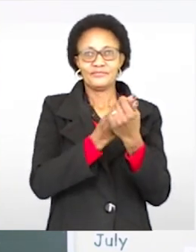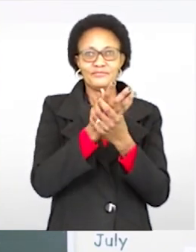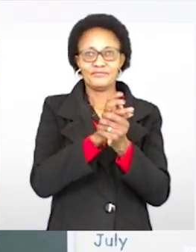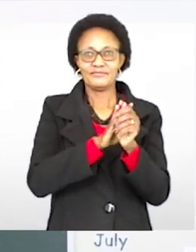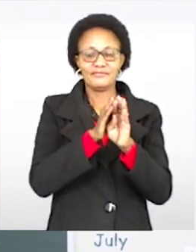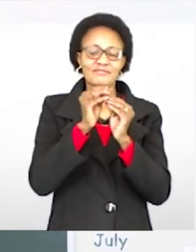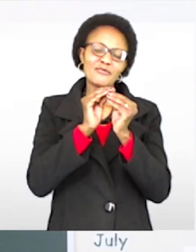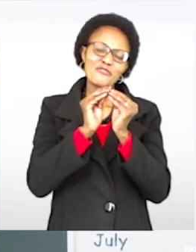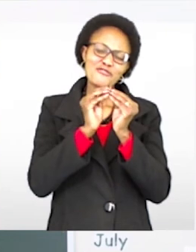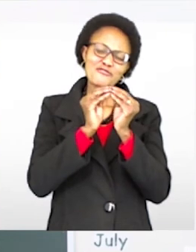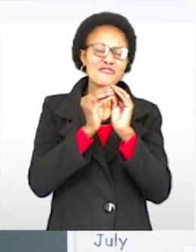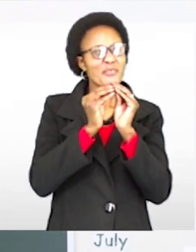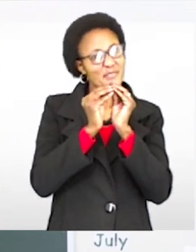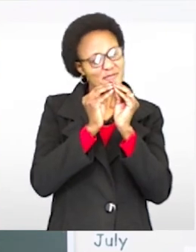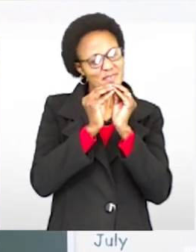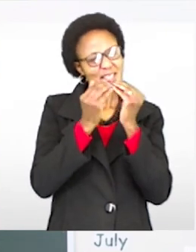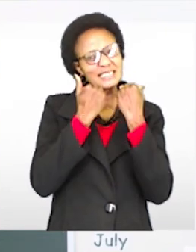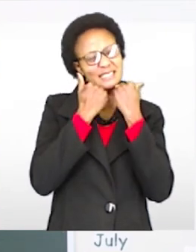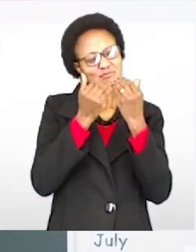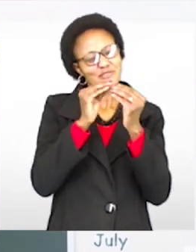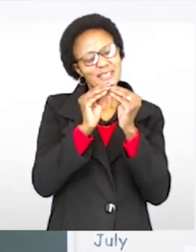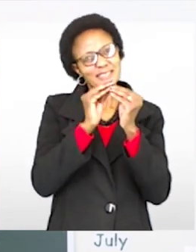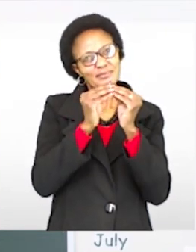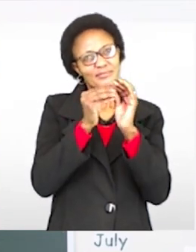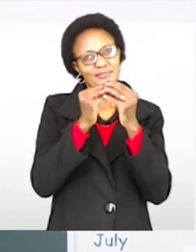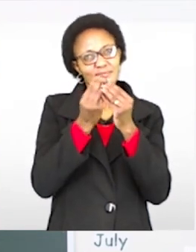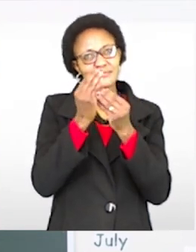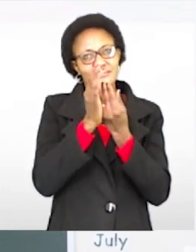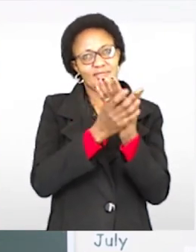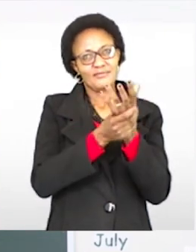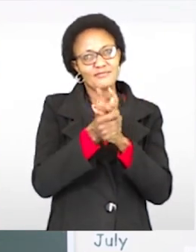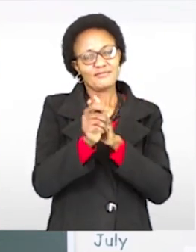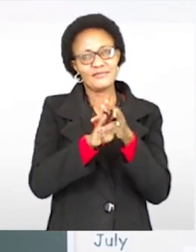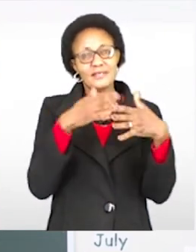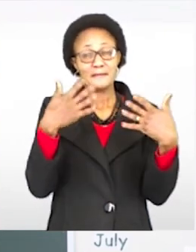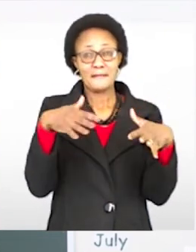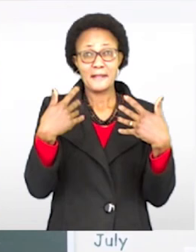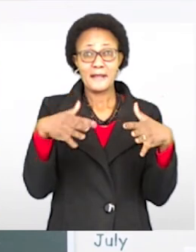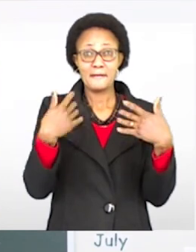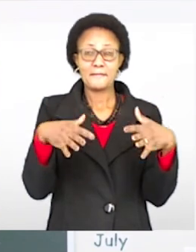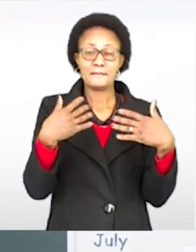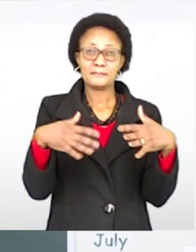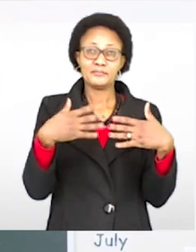also doing it on your fingertips as well. You can leave your hands to dry a little